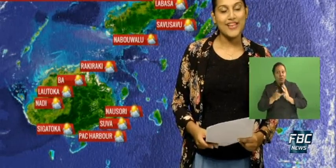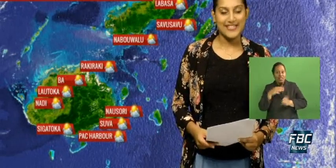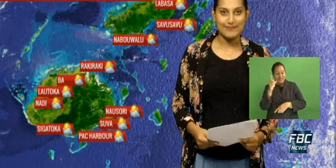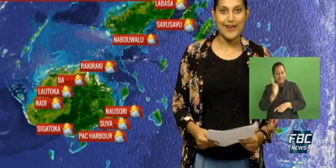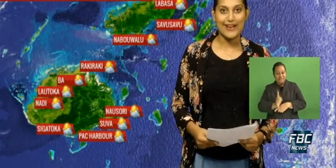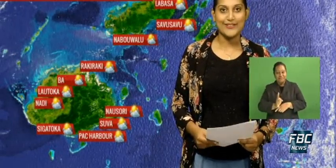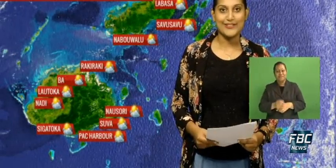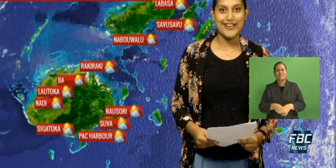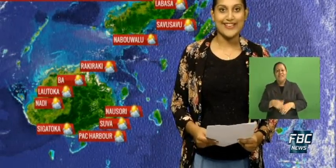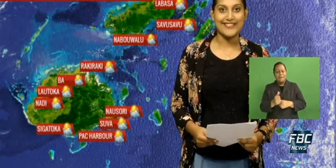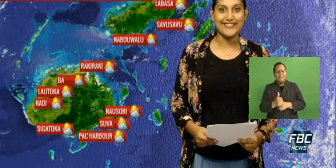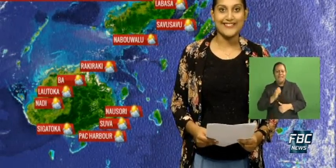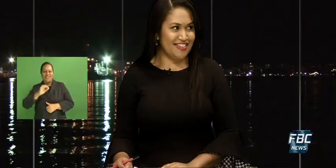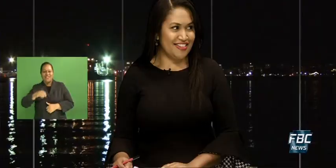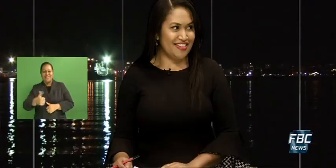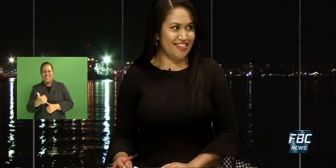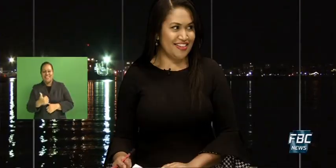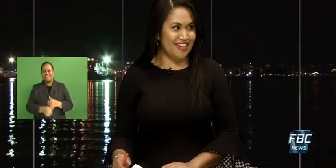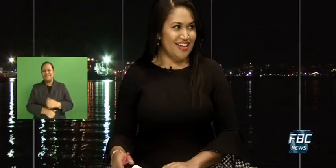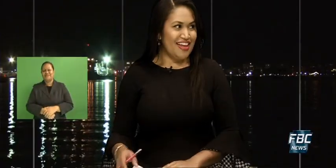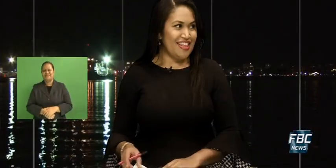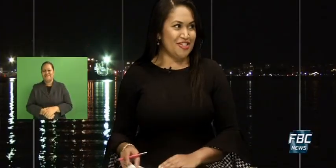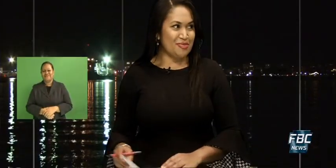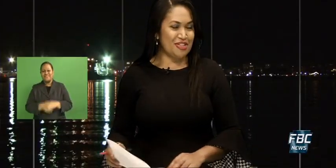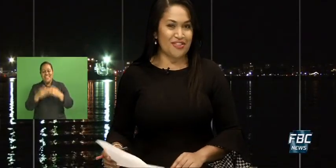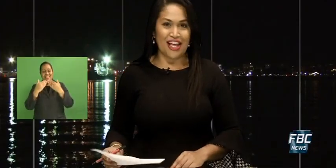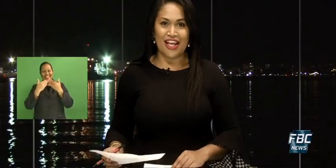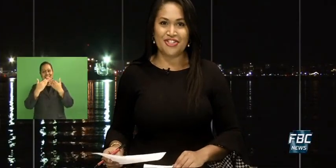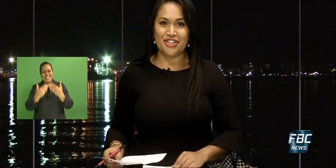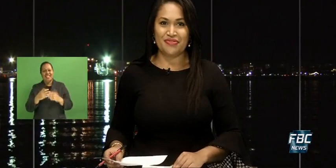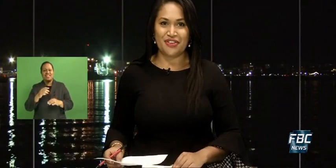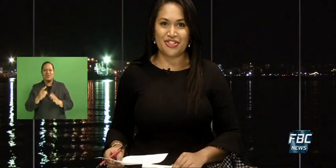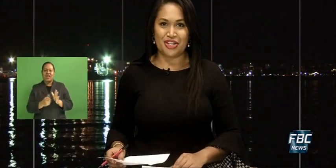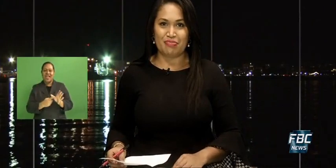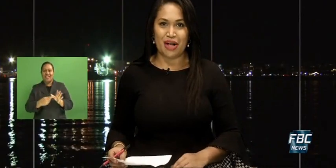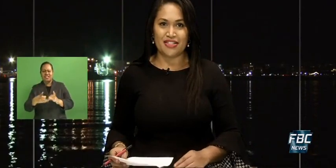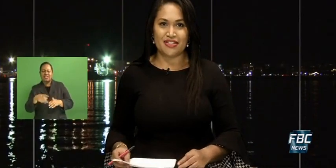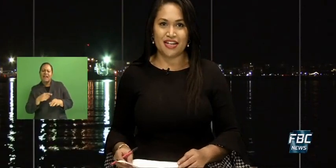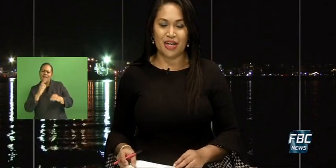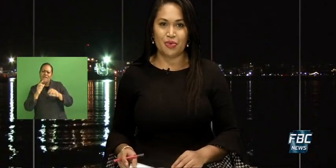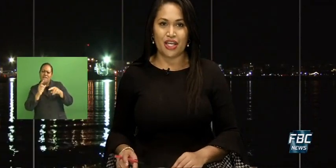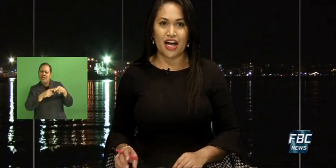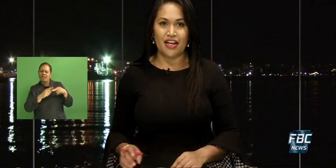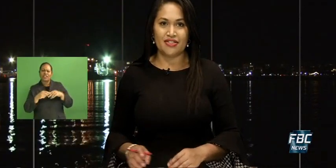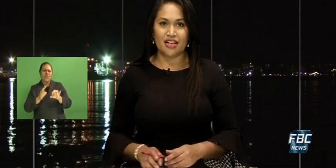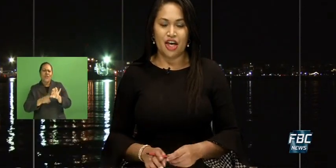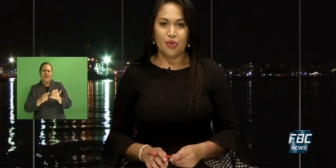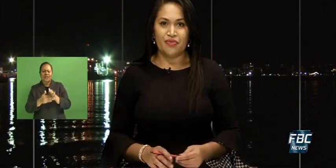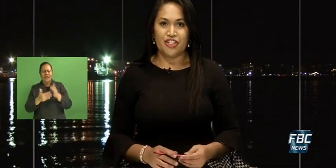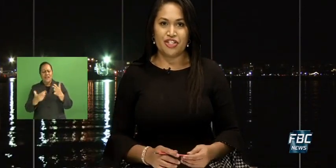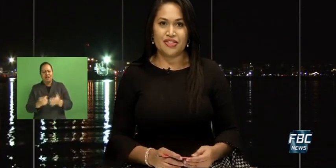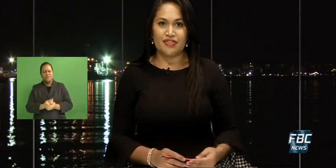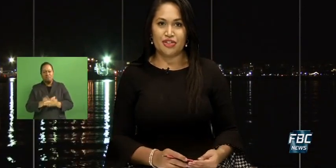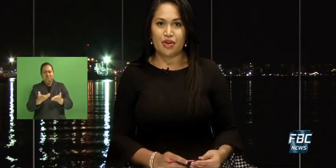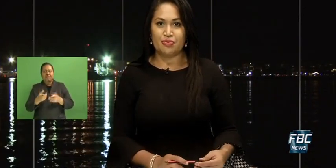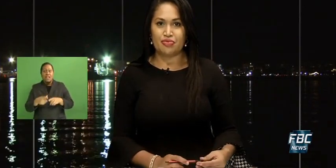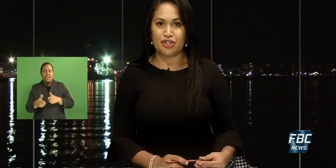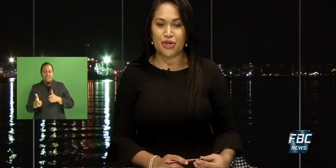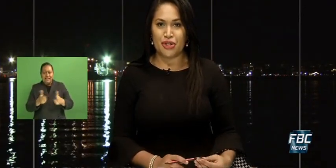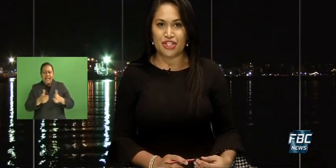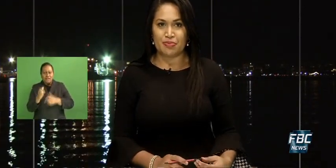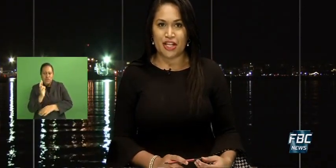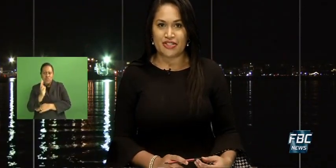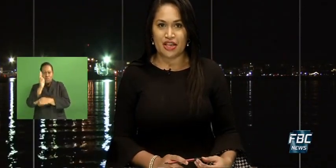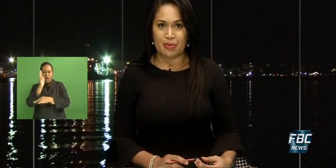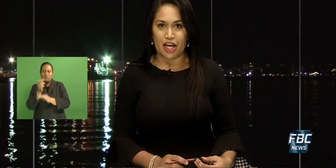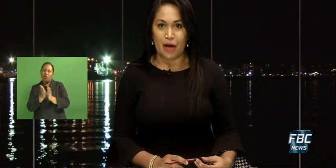now. It's back to Jackie. Thanks so much for that, Angie. In Fiji and Pulse tonight, we asked, with Fiji Sevens reps